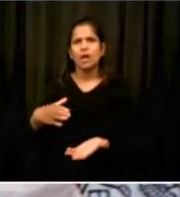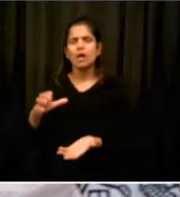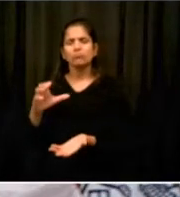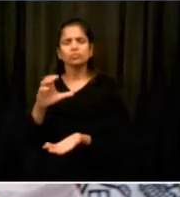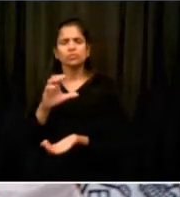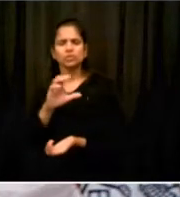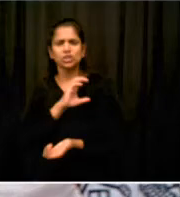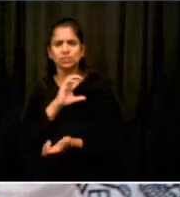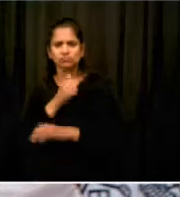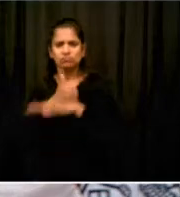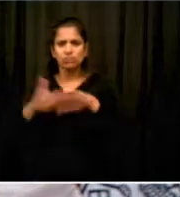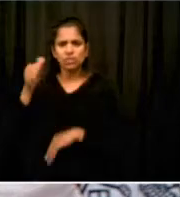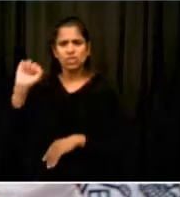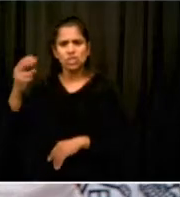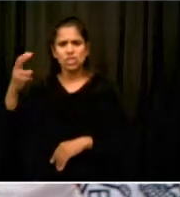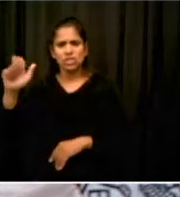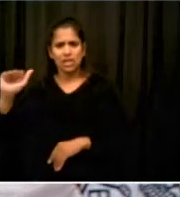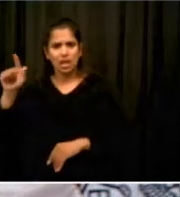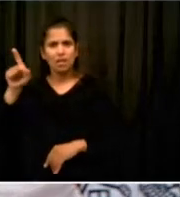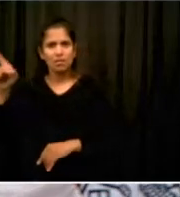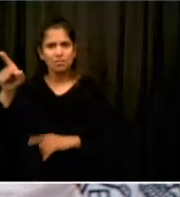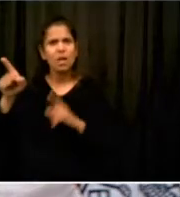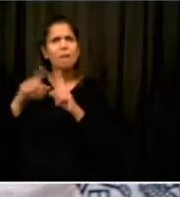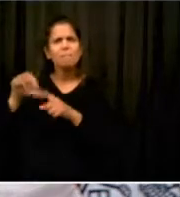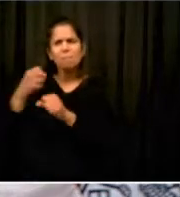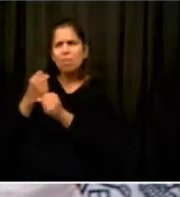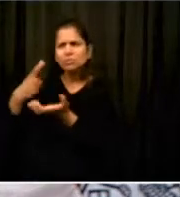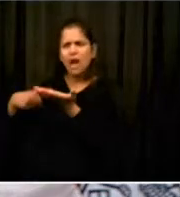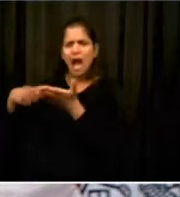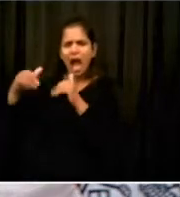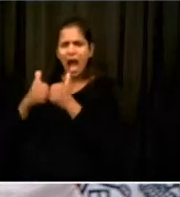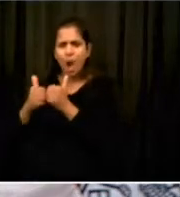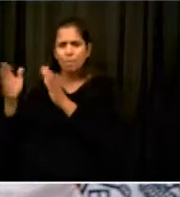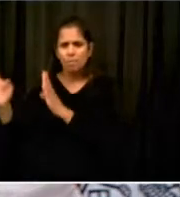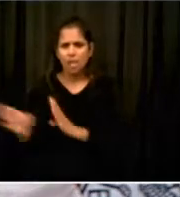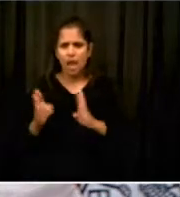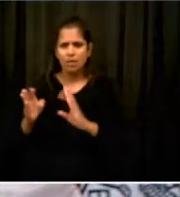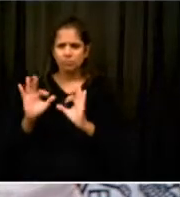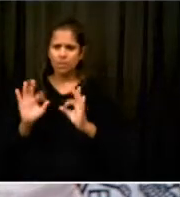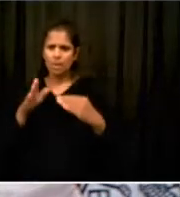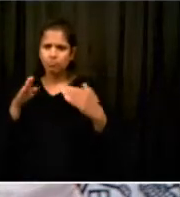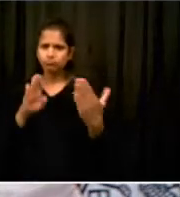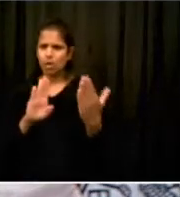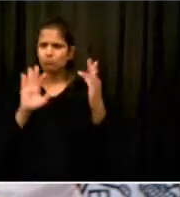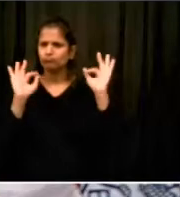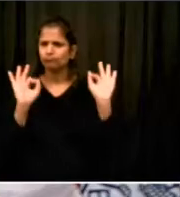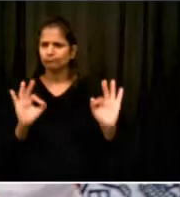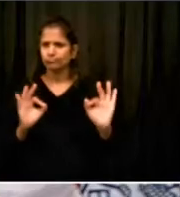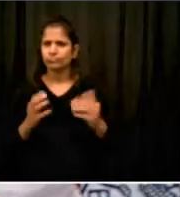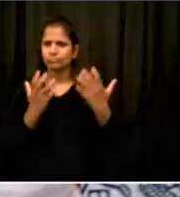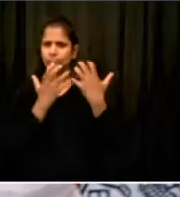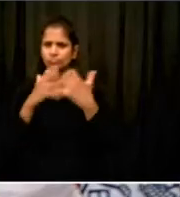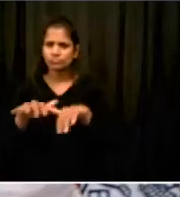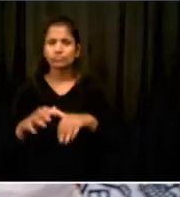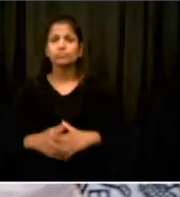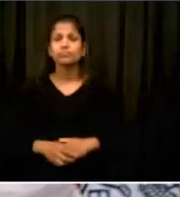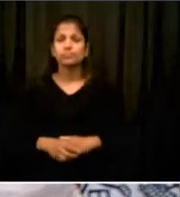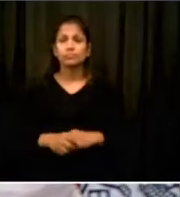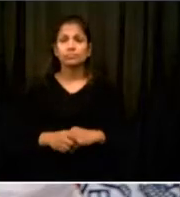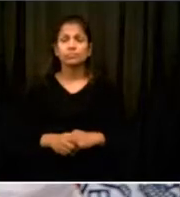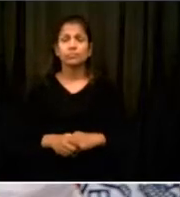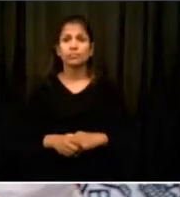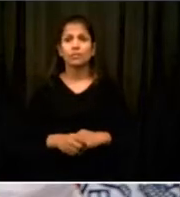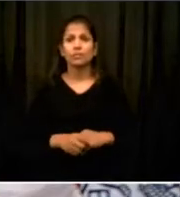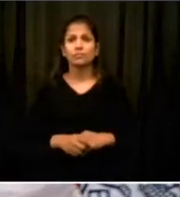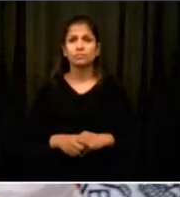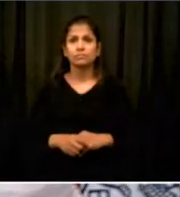Hey, good morning, Mr. Mayor and everyone on the call. How are you today? Good, Andrew. How you feel? I'm hanging in there. So my